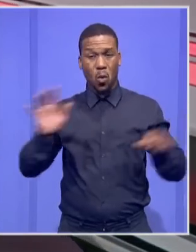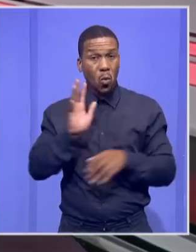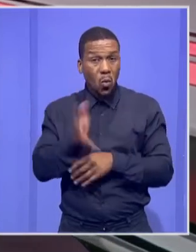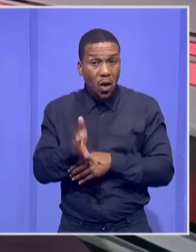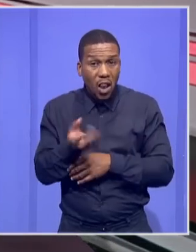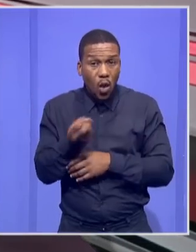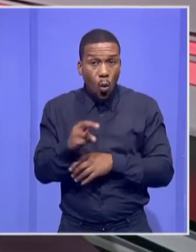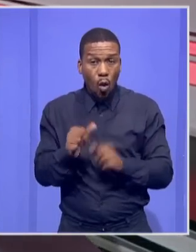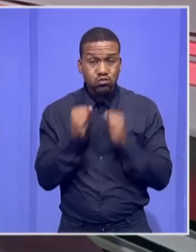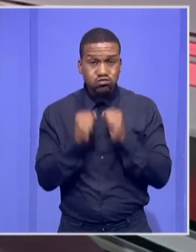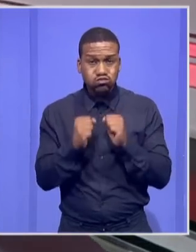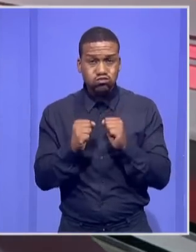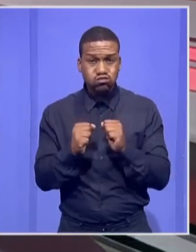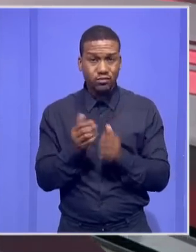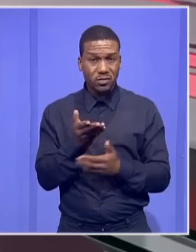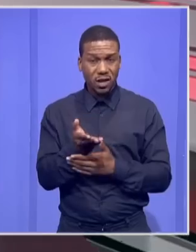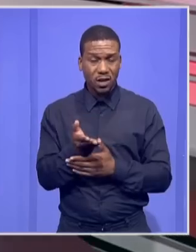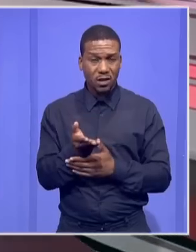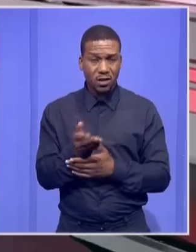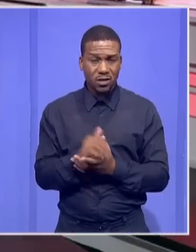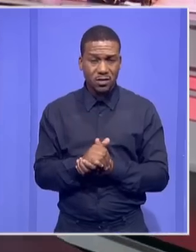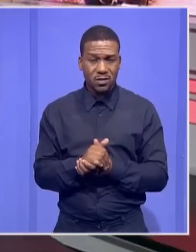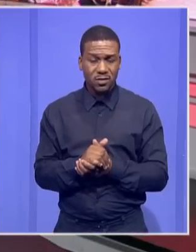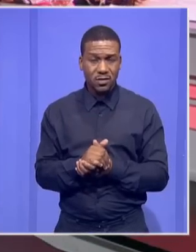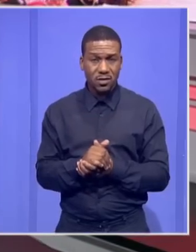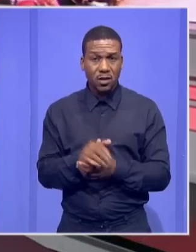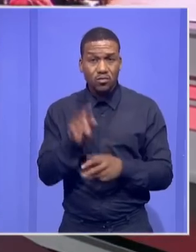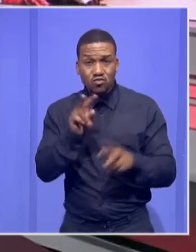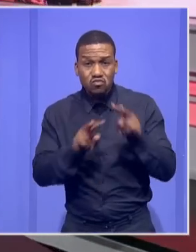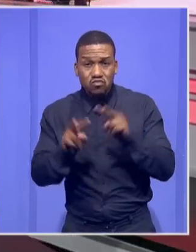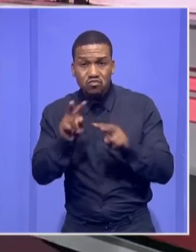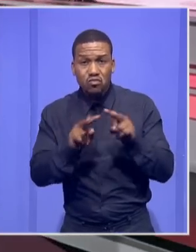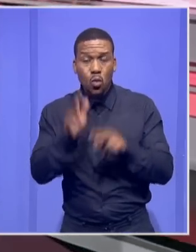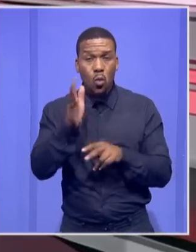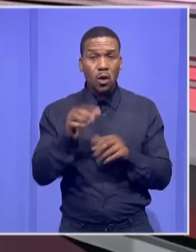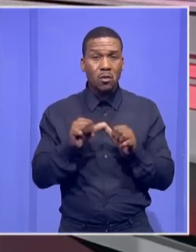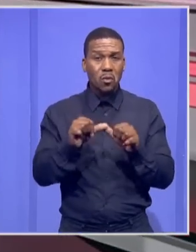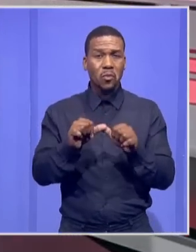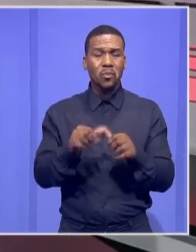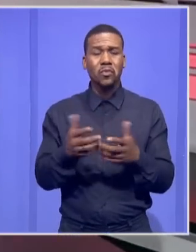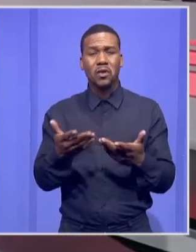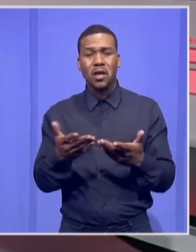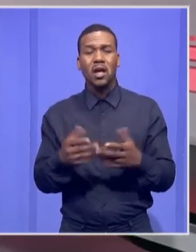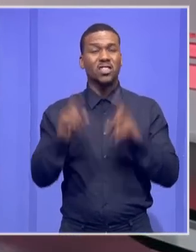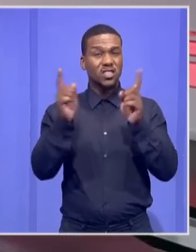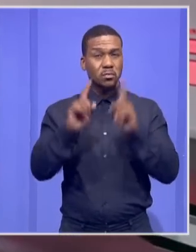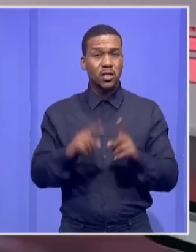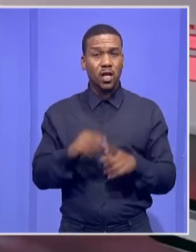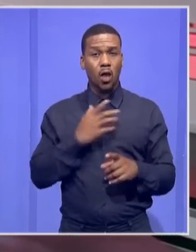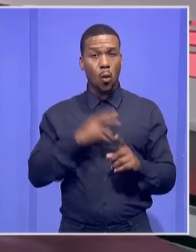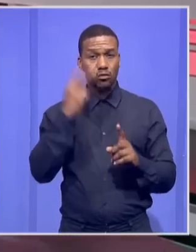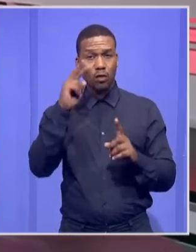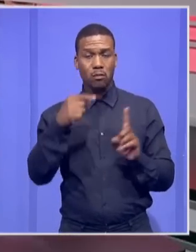and spot as many of these dignitaries you're speaking about as they can, and especially the King and the Queen Consort.